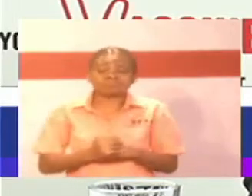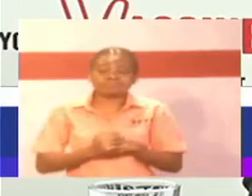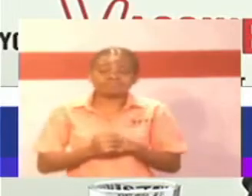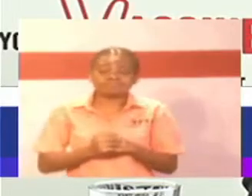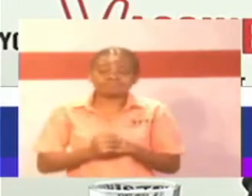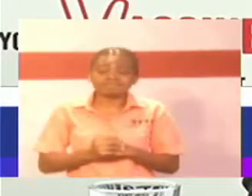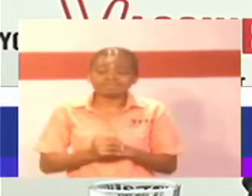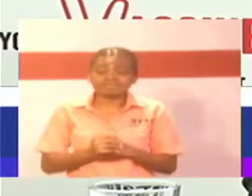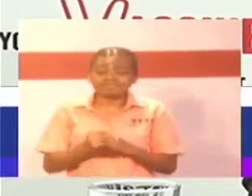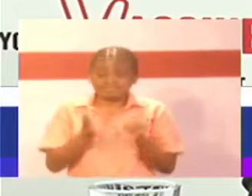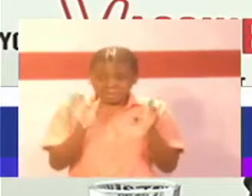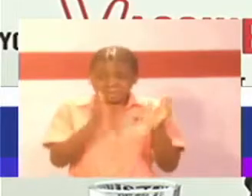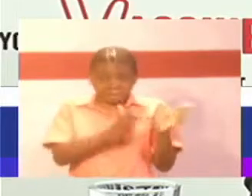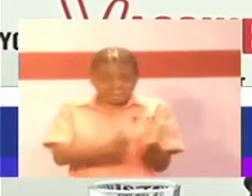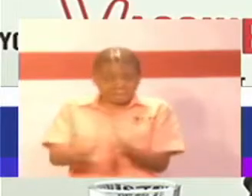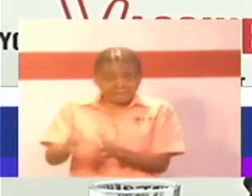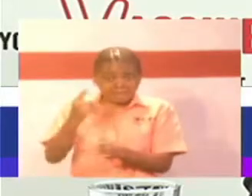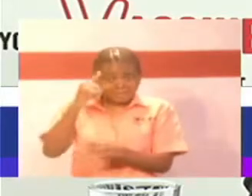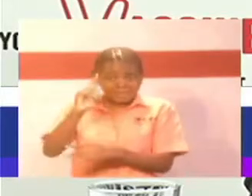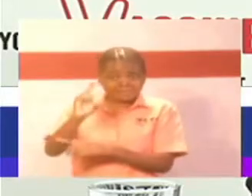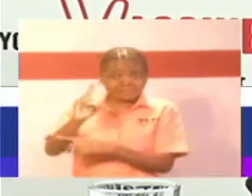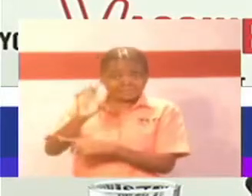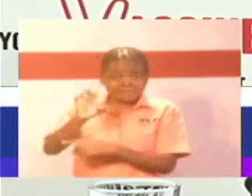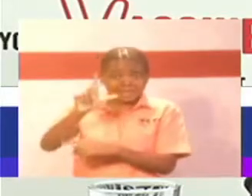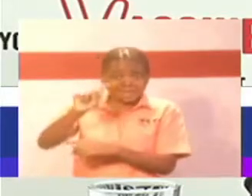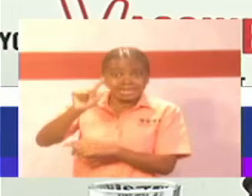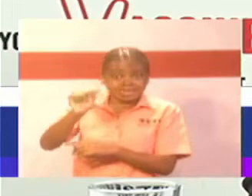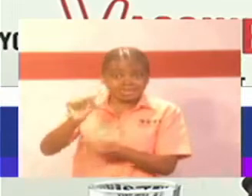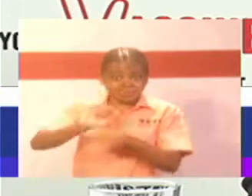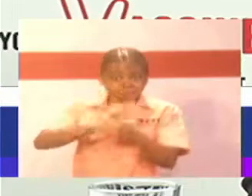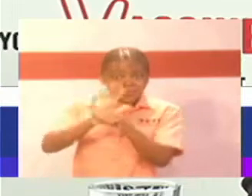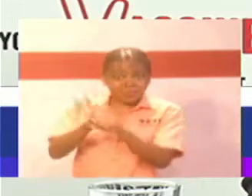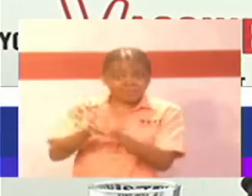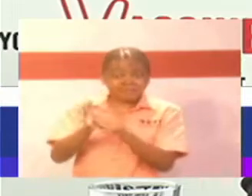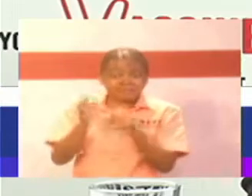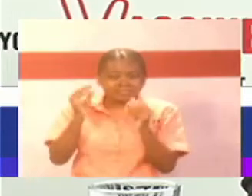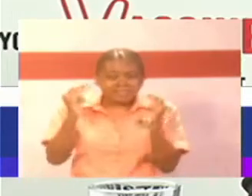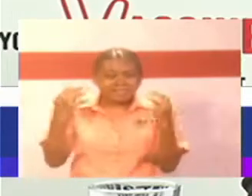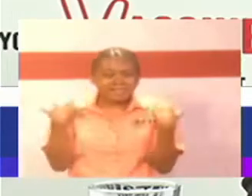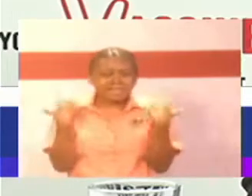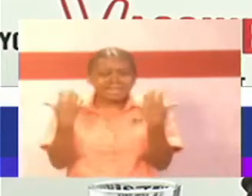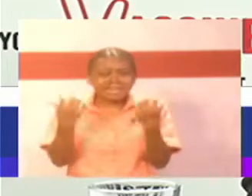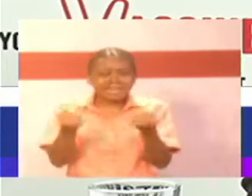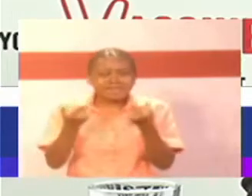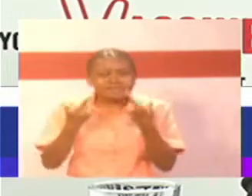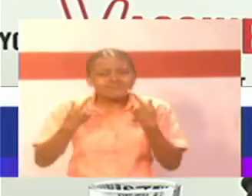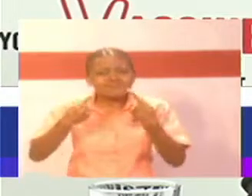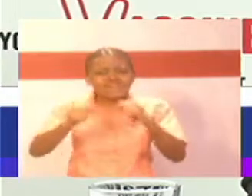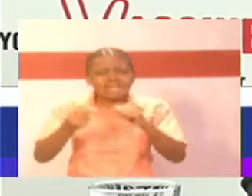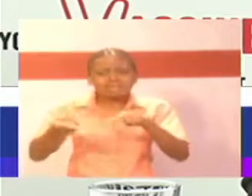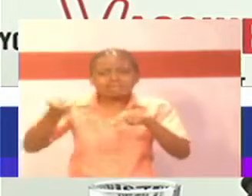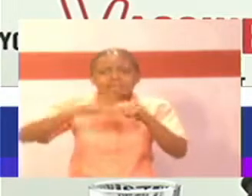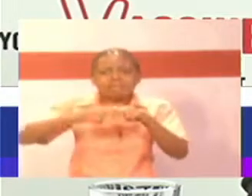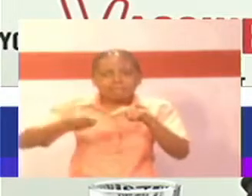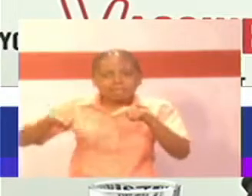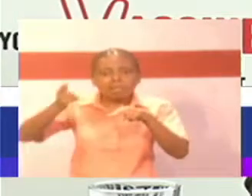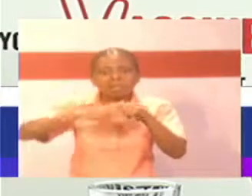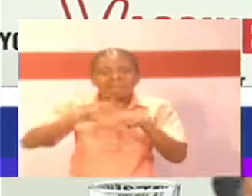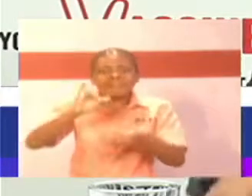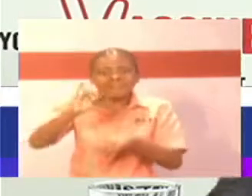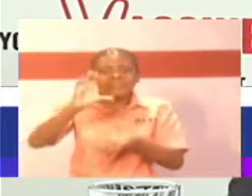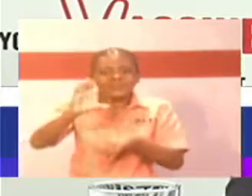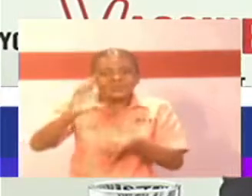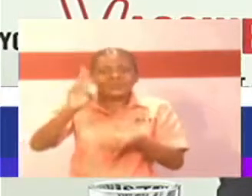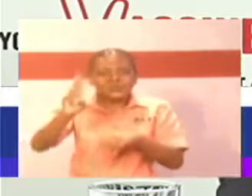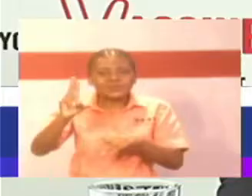the Delta variant, the Ministry of Health has been trying our best to upscale or increase the number of intensive care unit beds